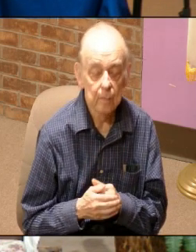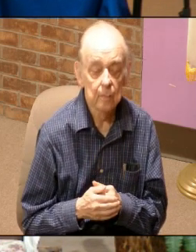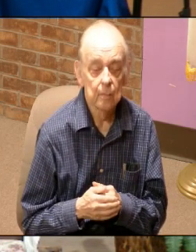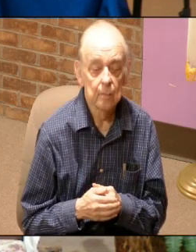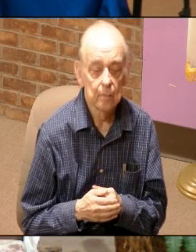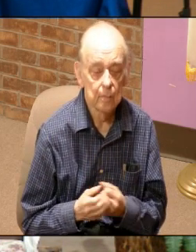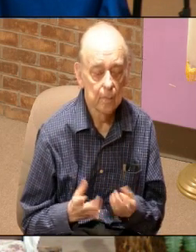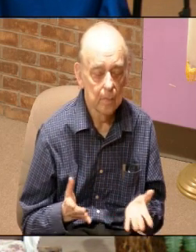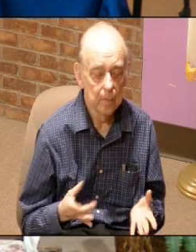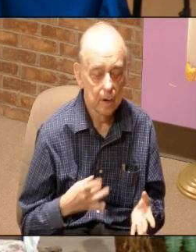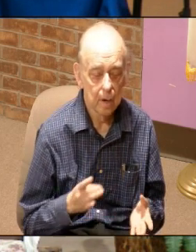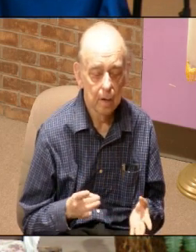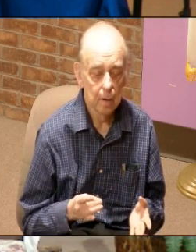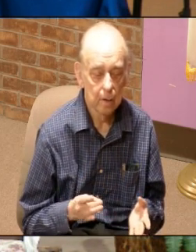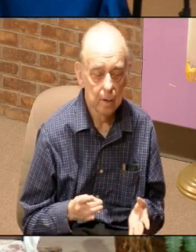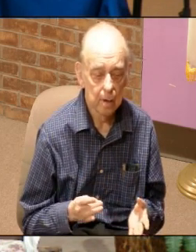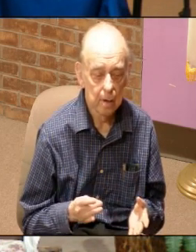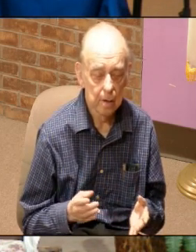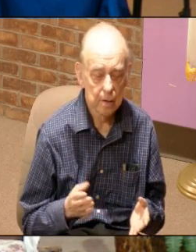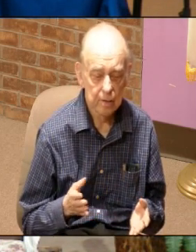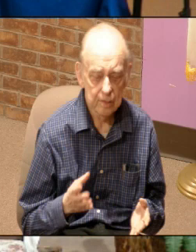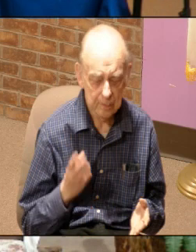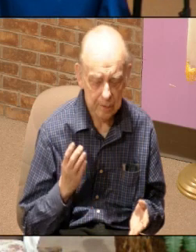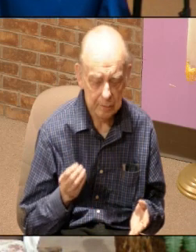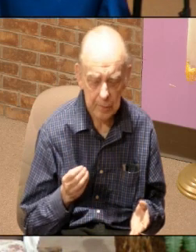How would you like to have been a mother